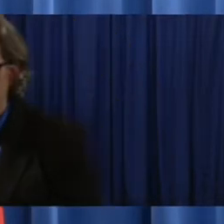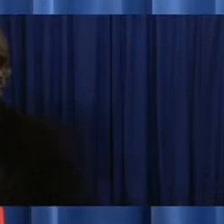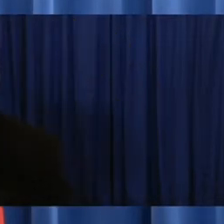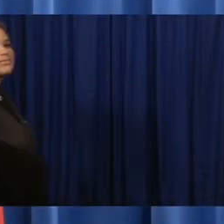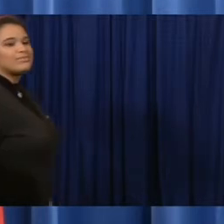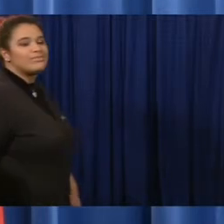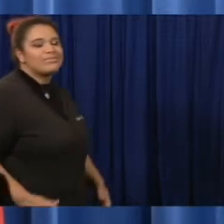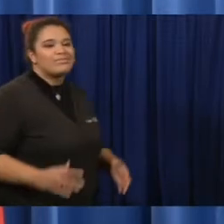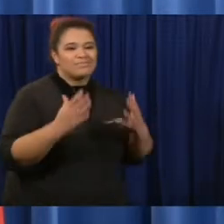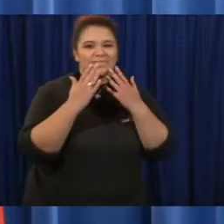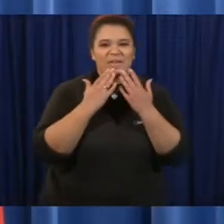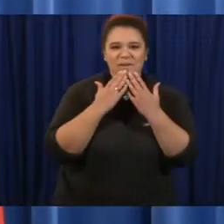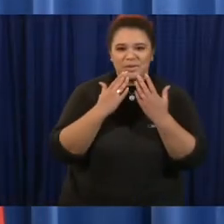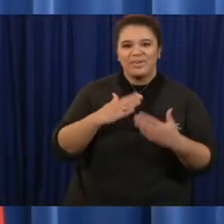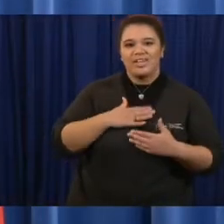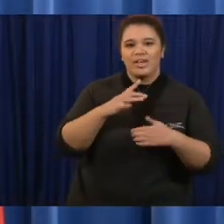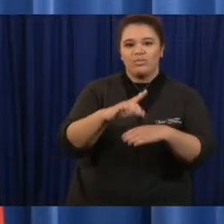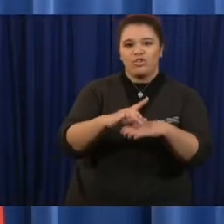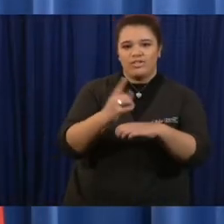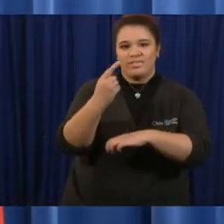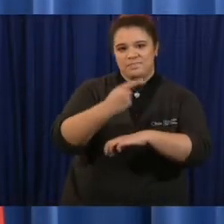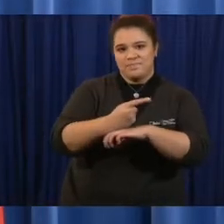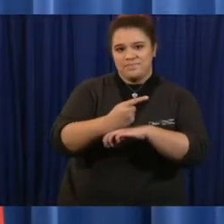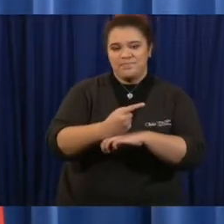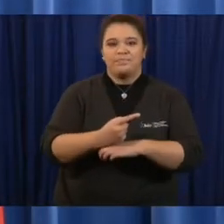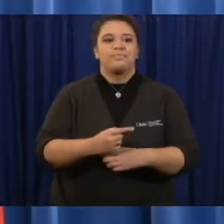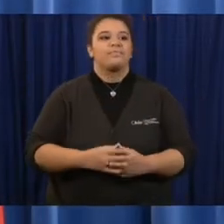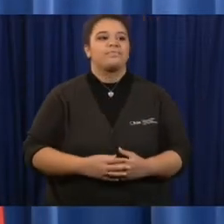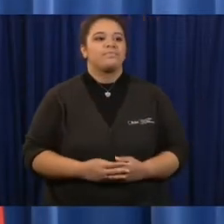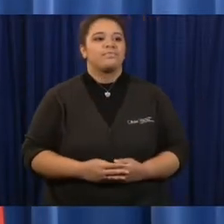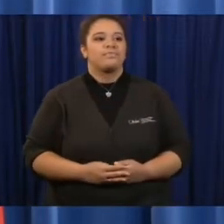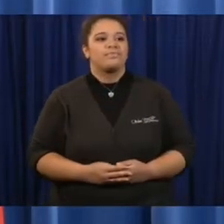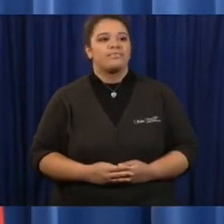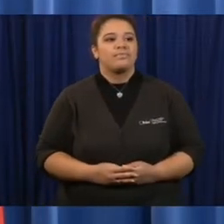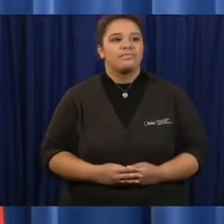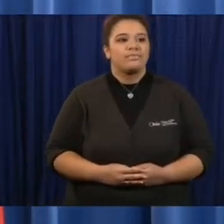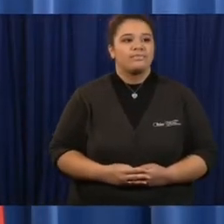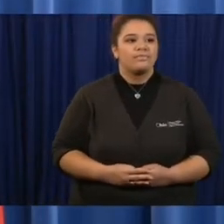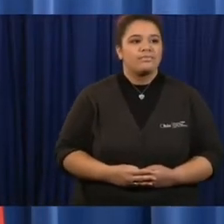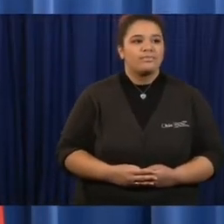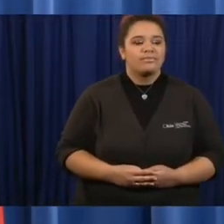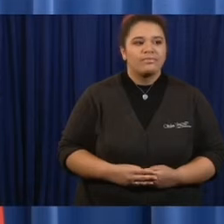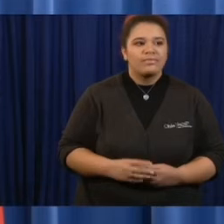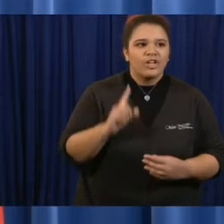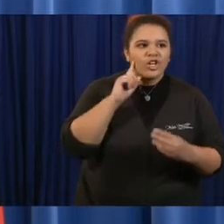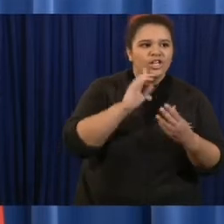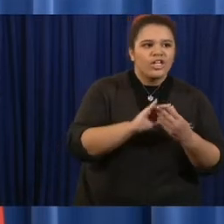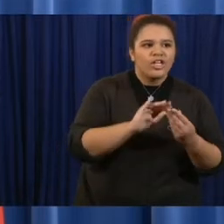No!